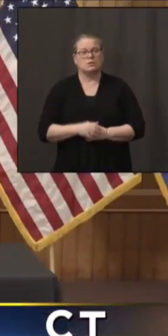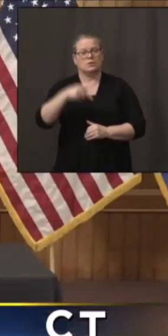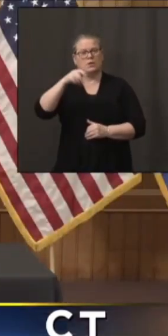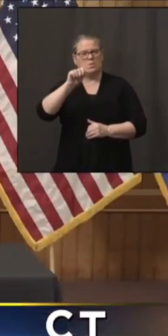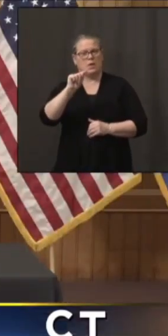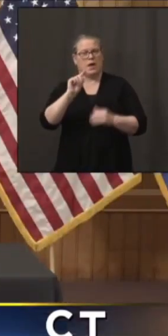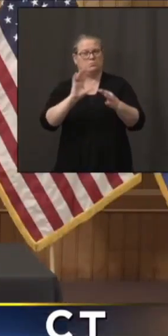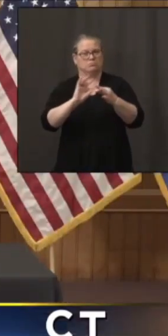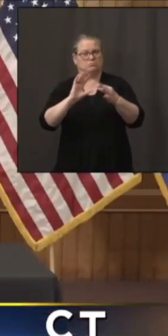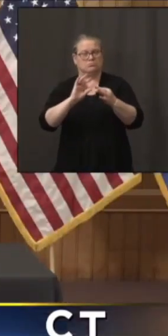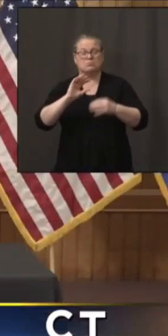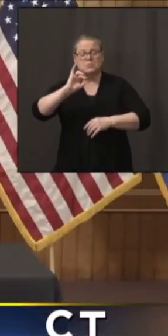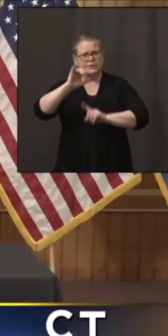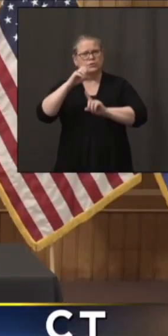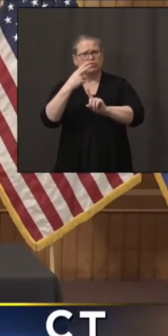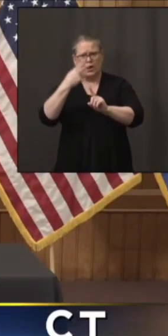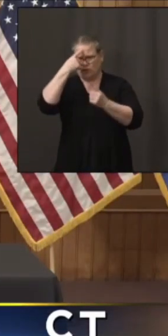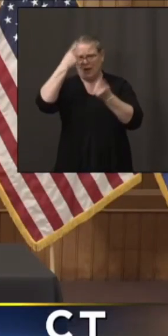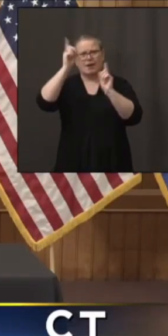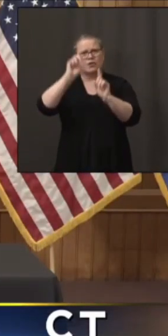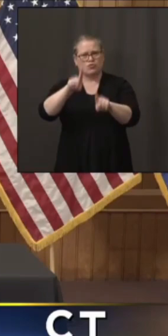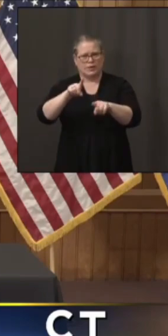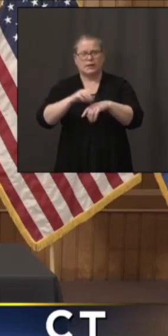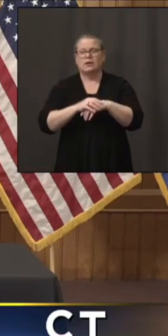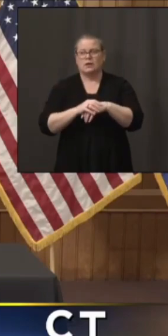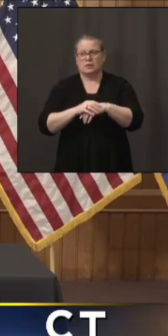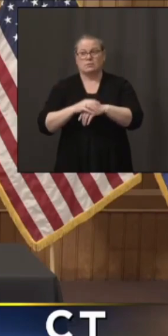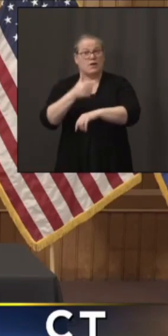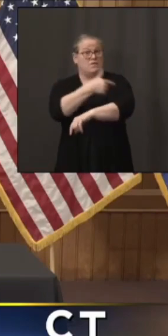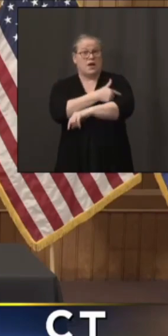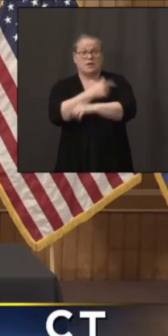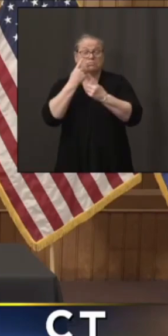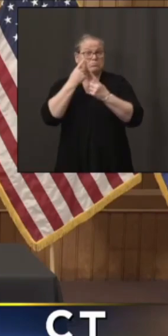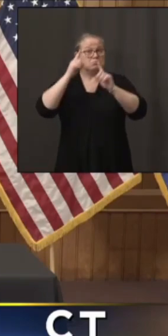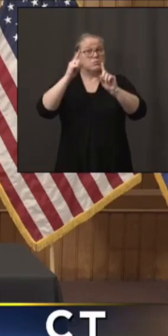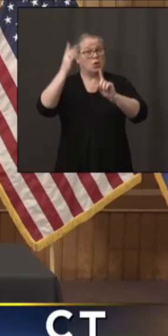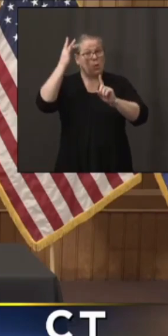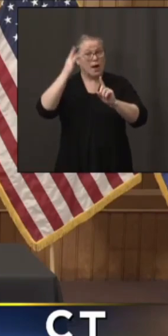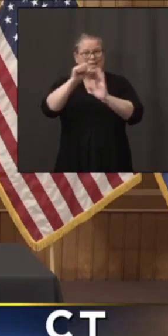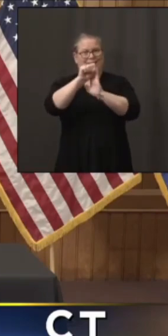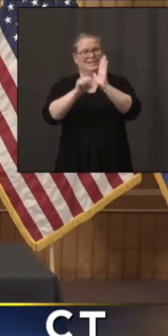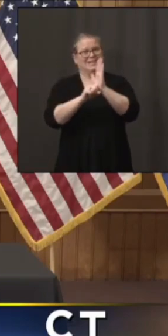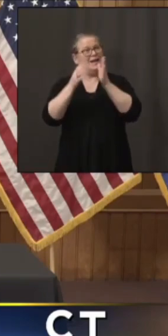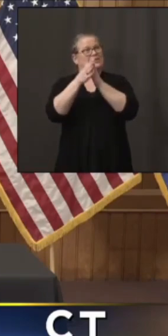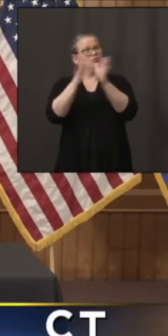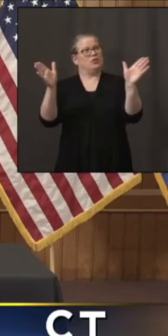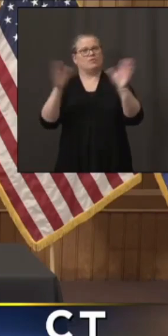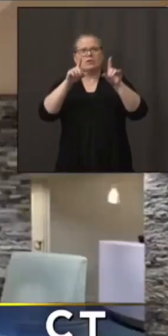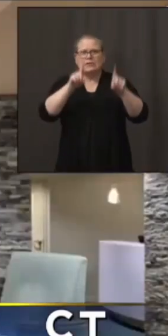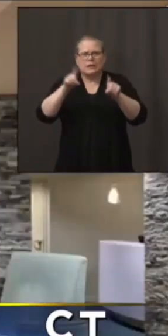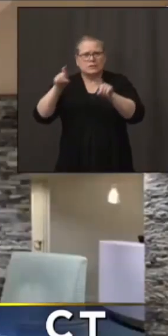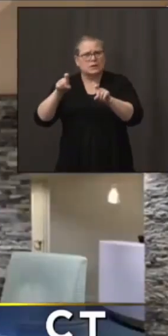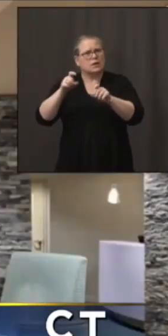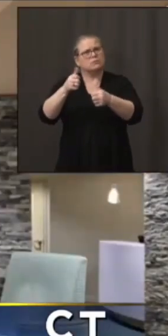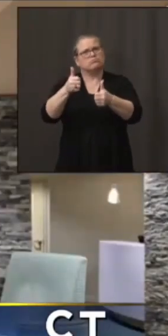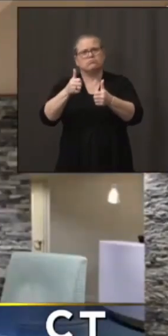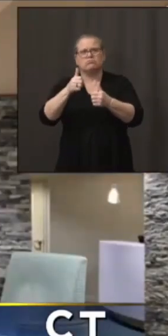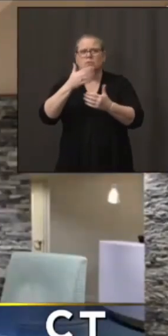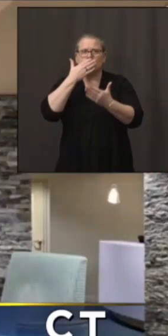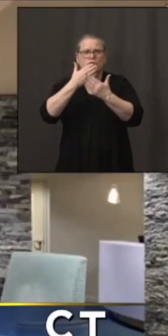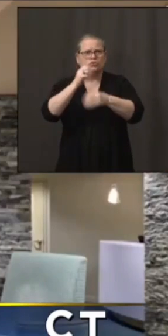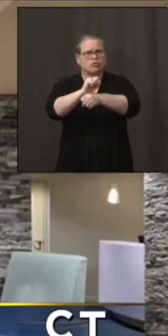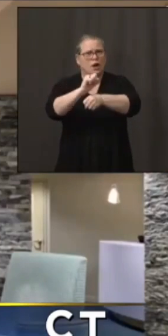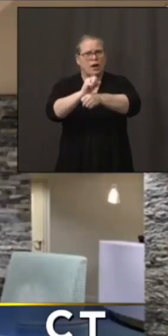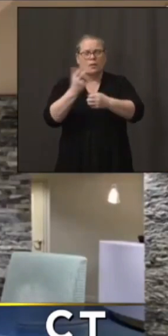a surprise in terms of our success with vaccination to date, because as a state, we've done a great job with testing. And some of the